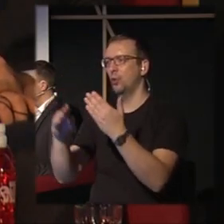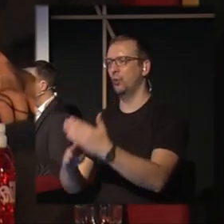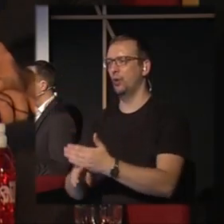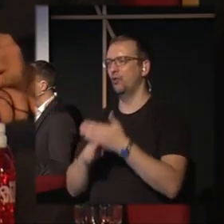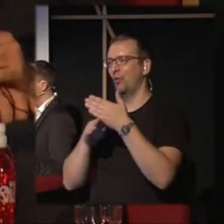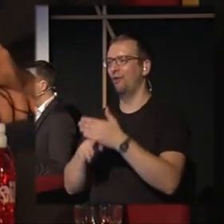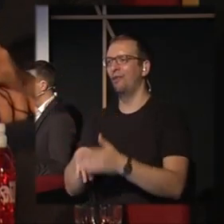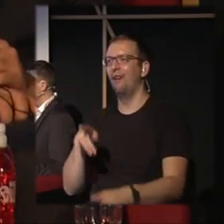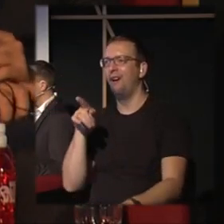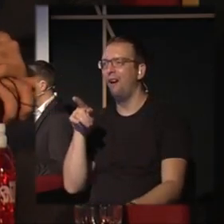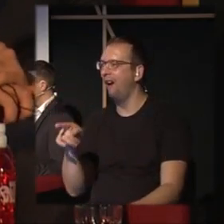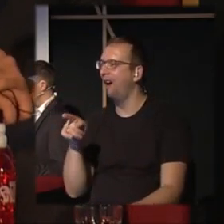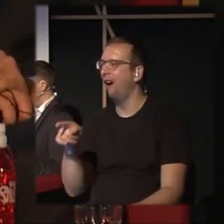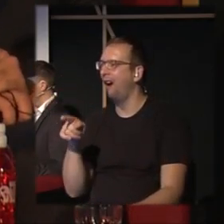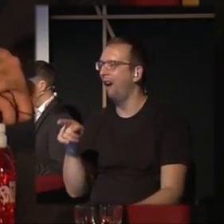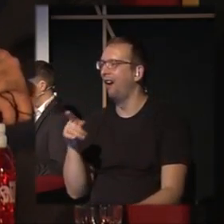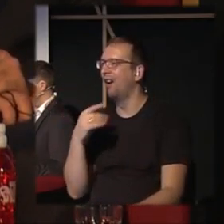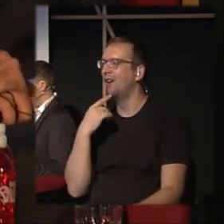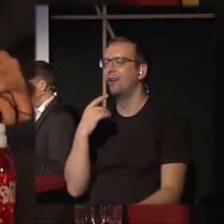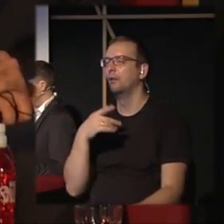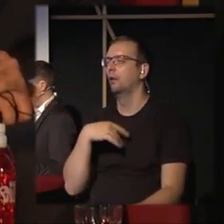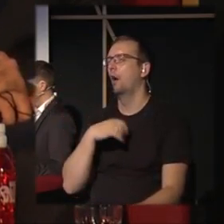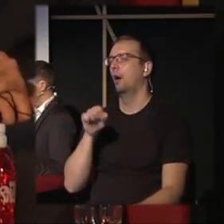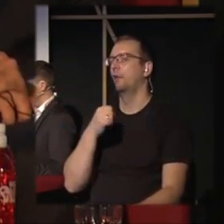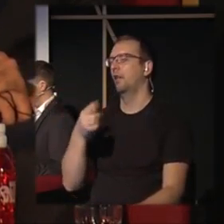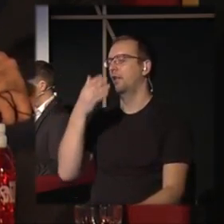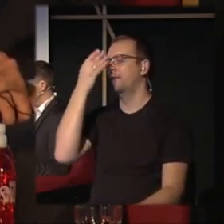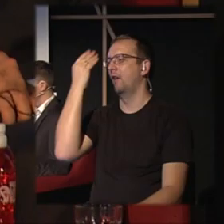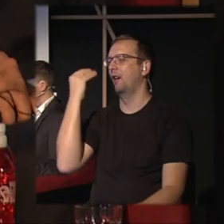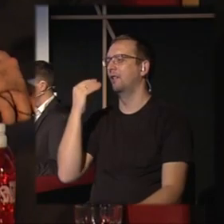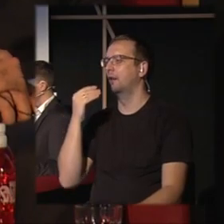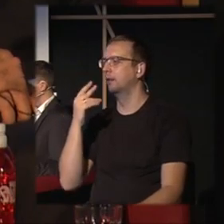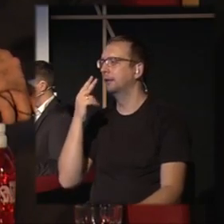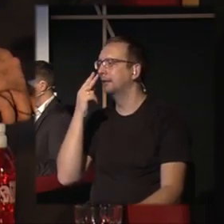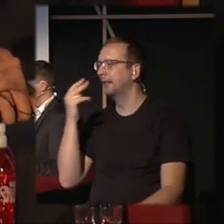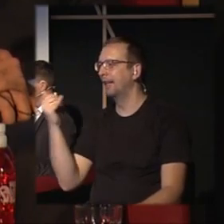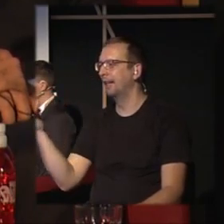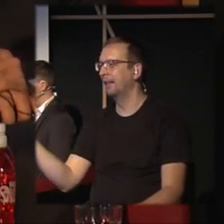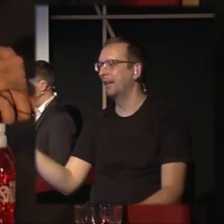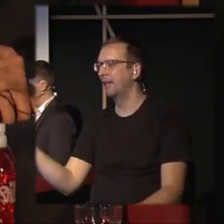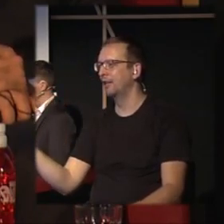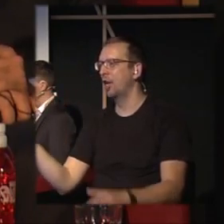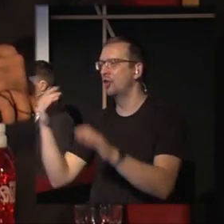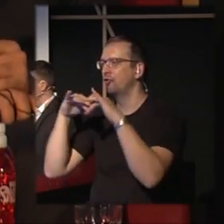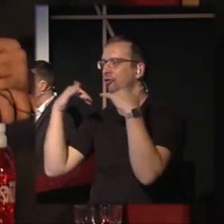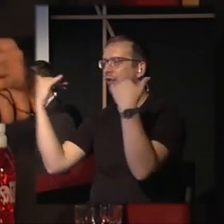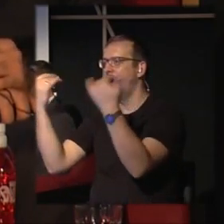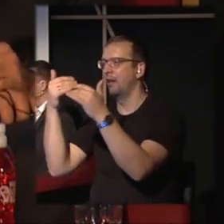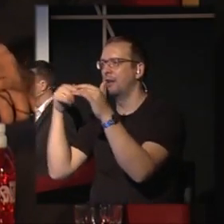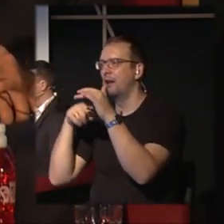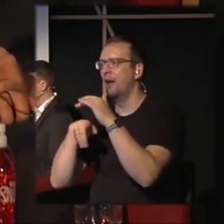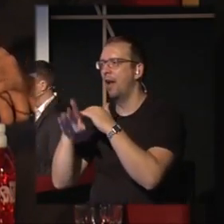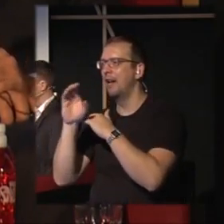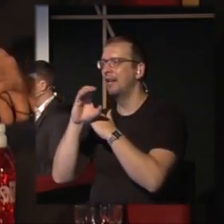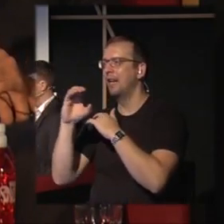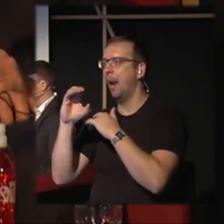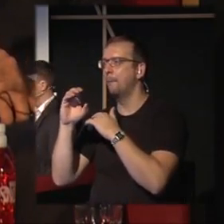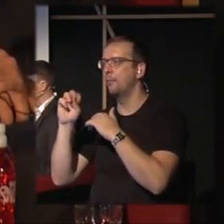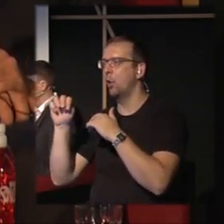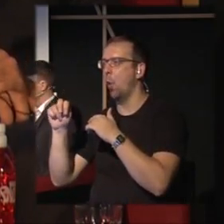kid, when he's attending legendary Camp Nou, and he's attending El Clasico, and he sees Messi